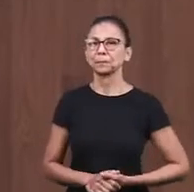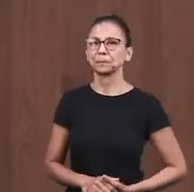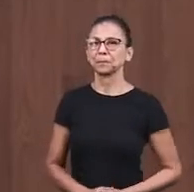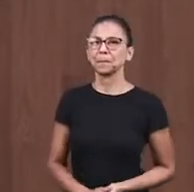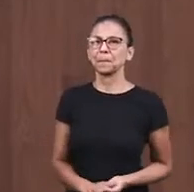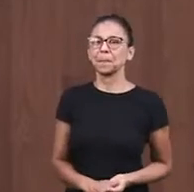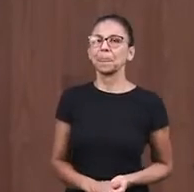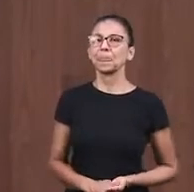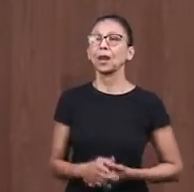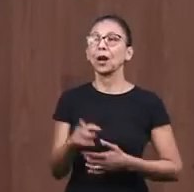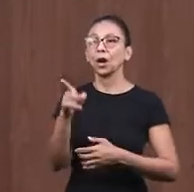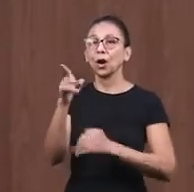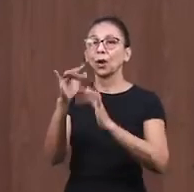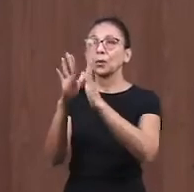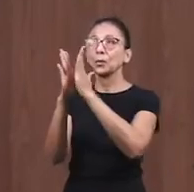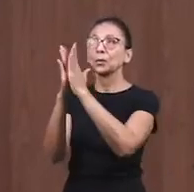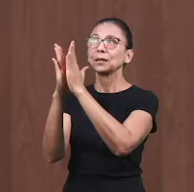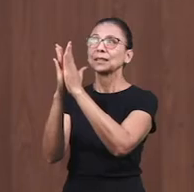This way.